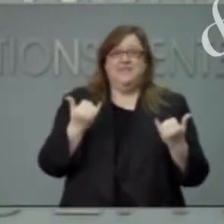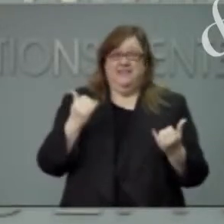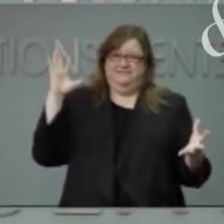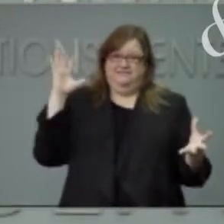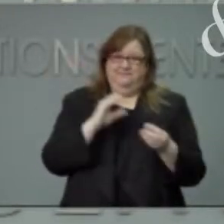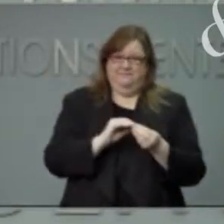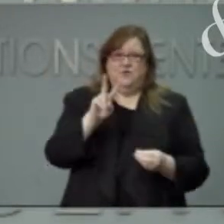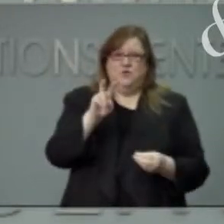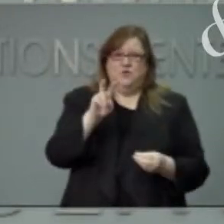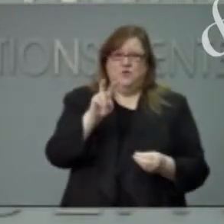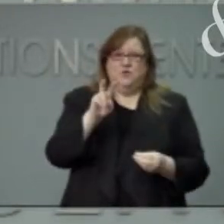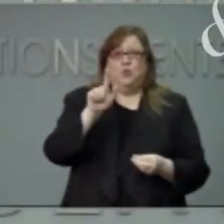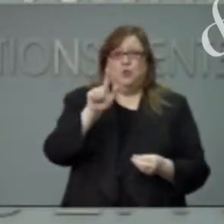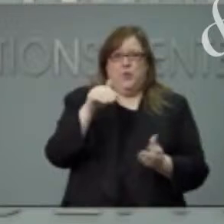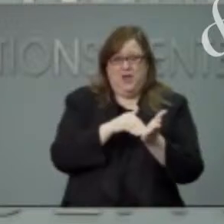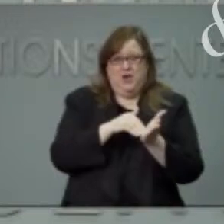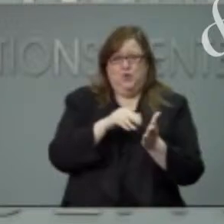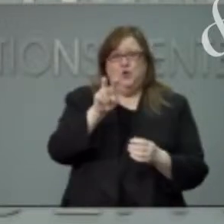221,258 cases,